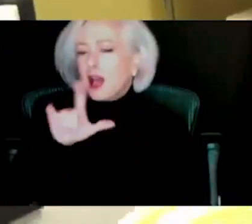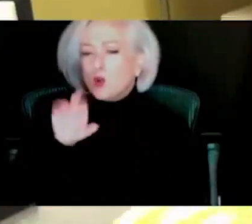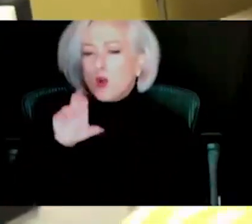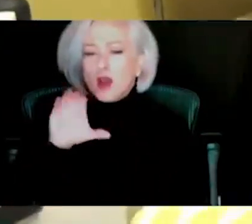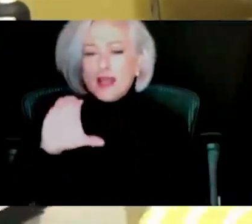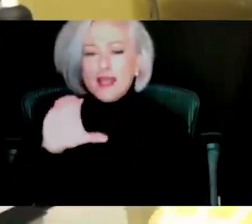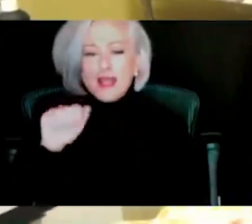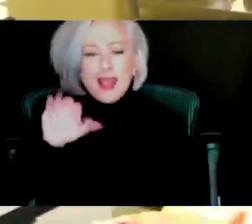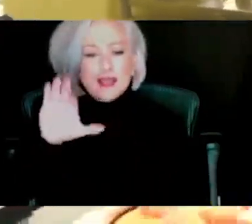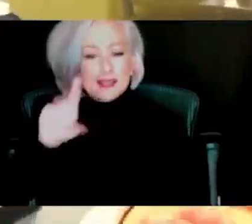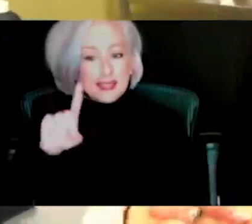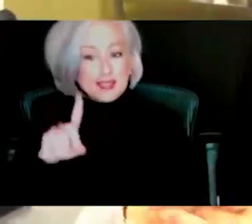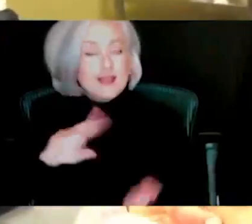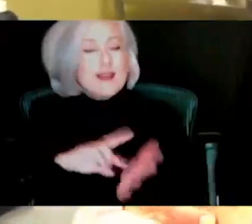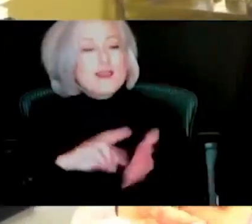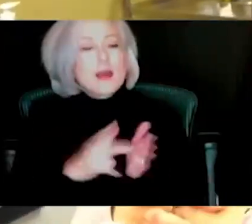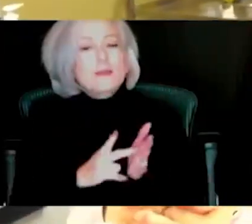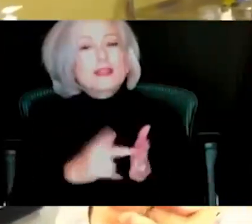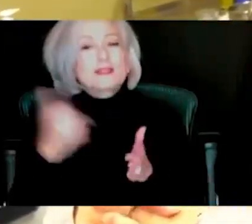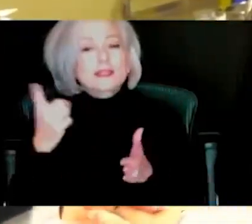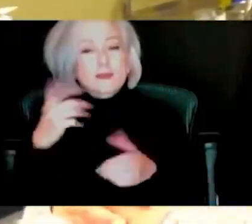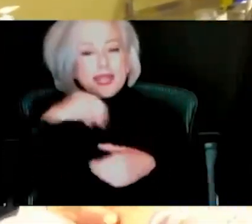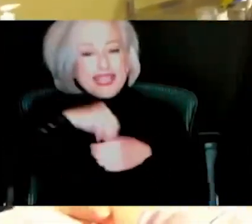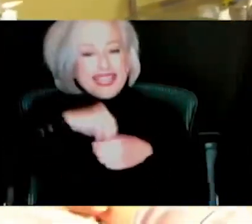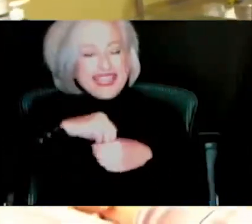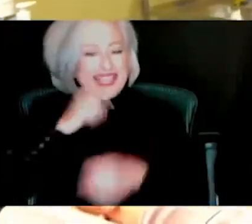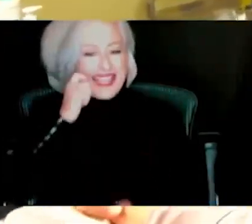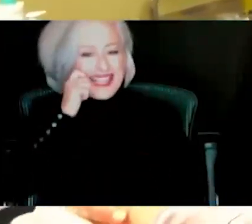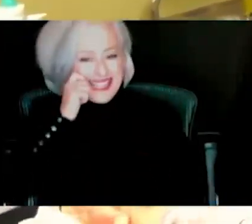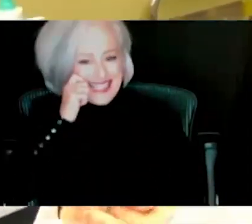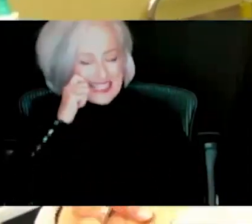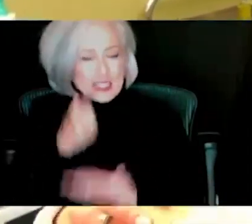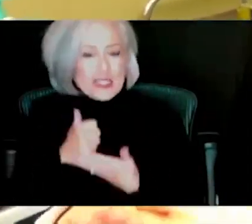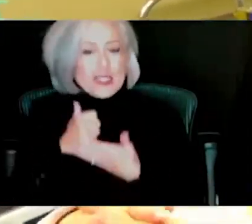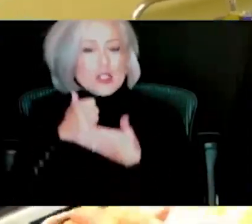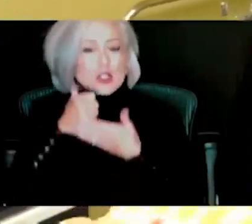It's a component of our skin that helps us